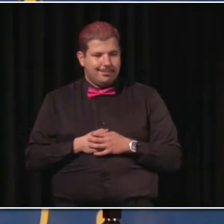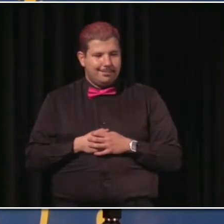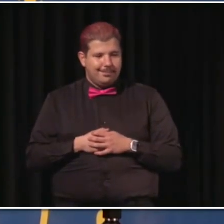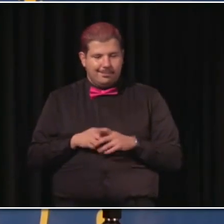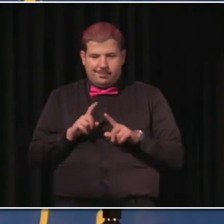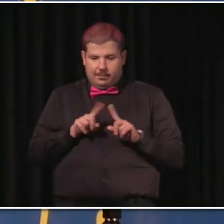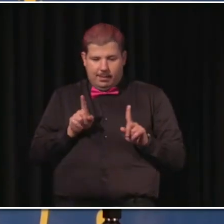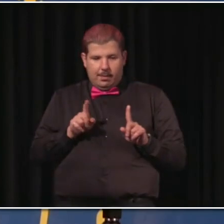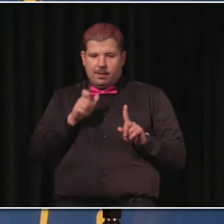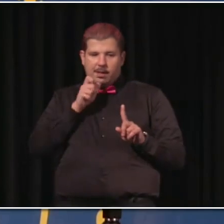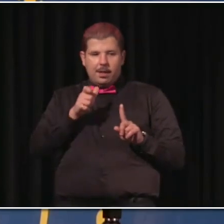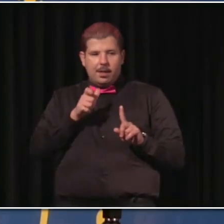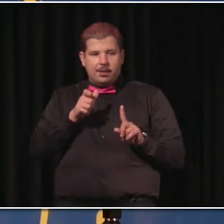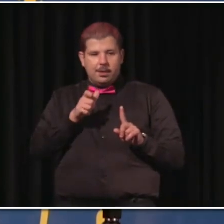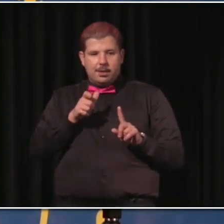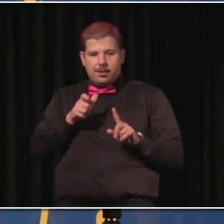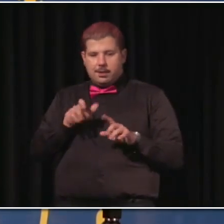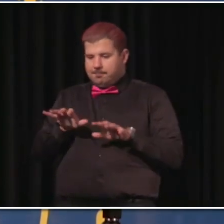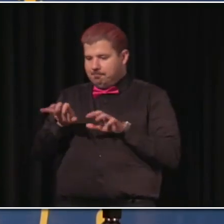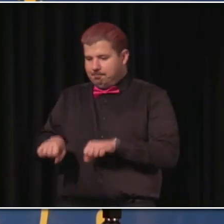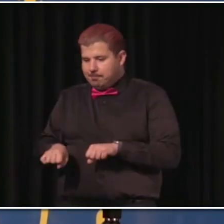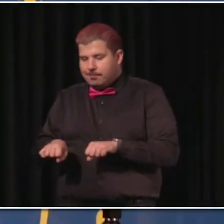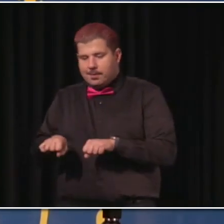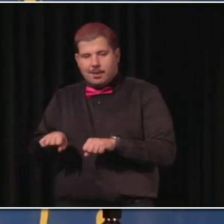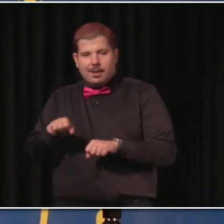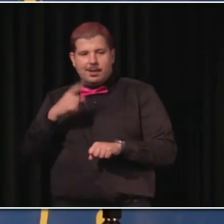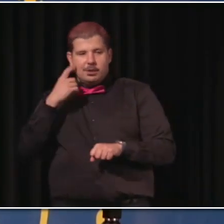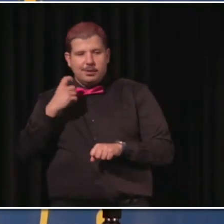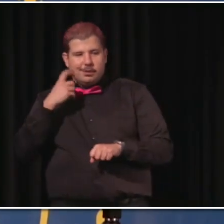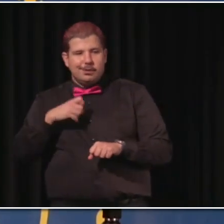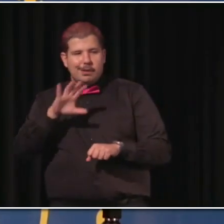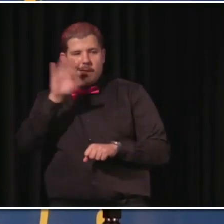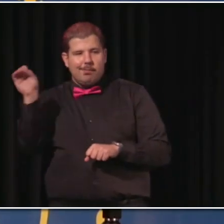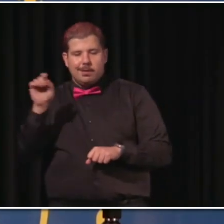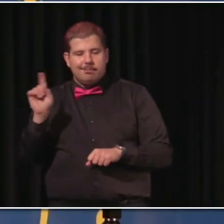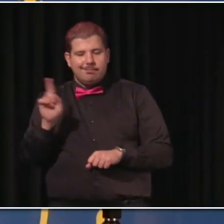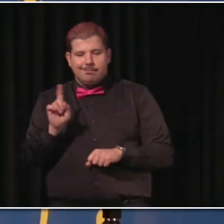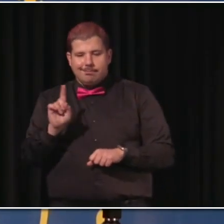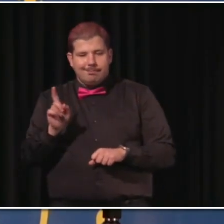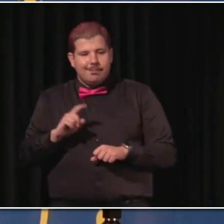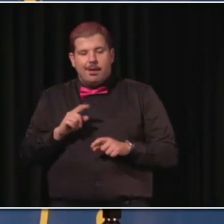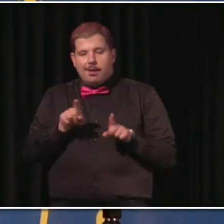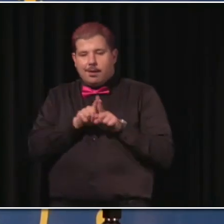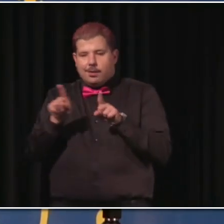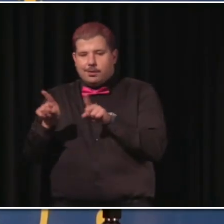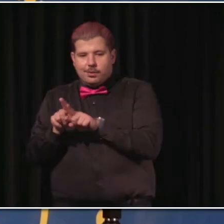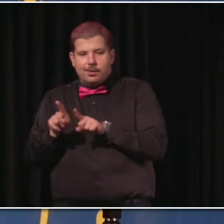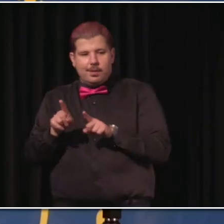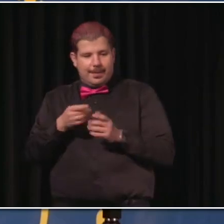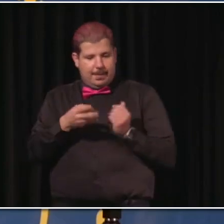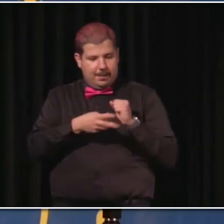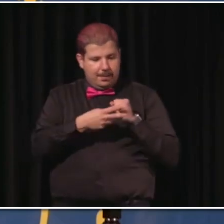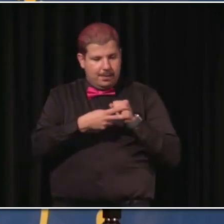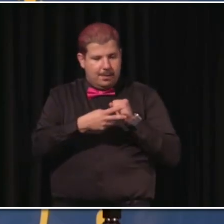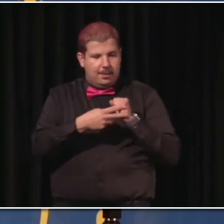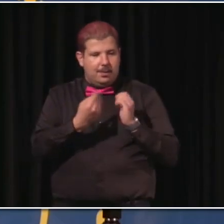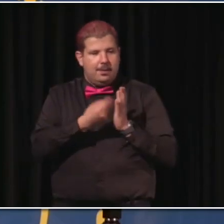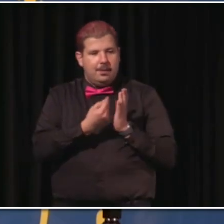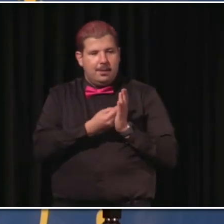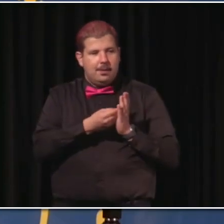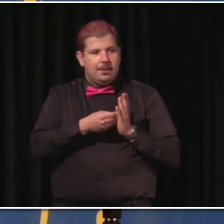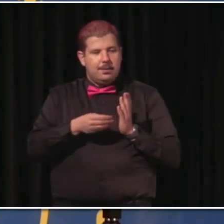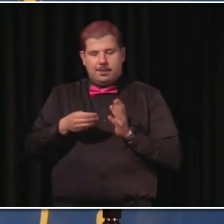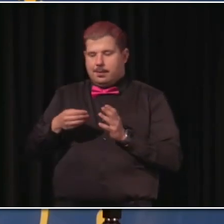But we're not just cracking down on the shadiest companies. We're also making our reserve and public